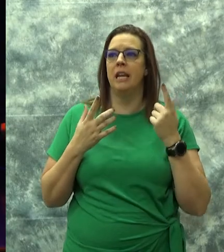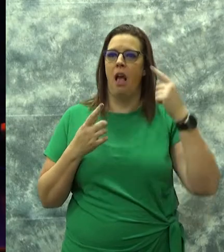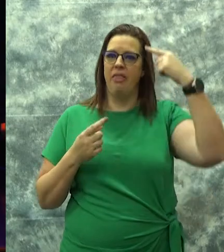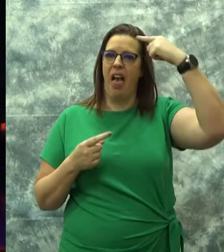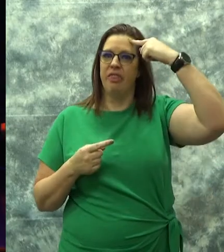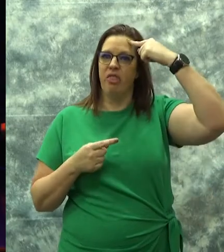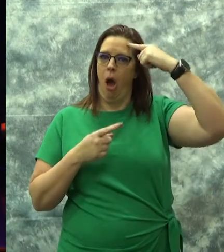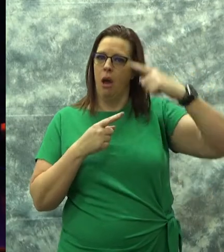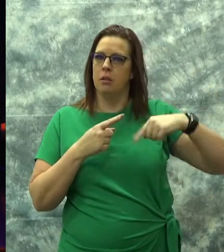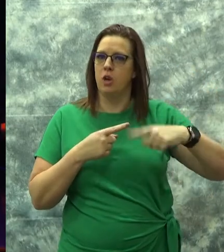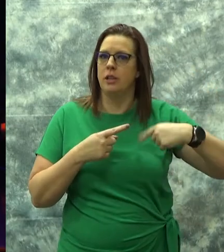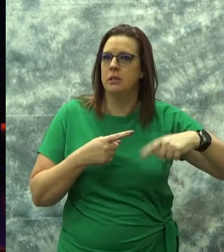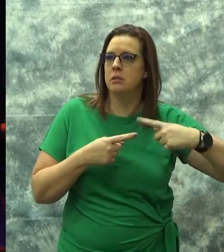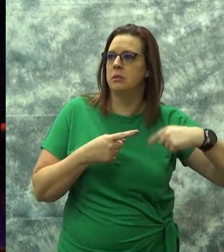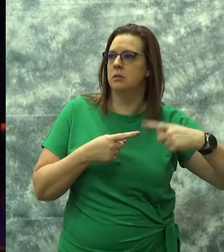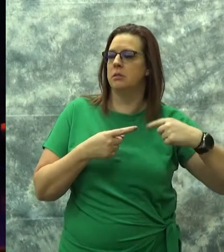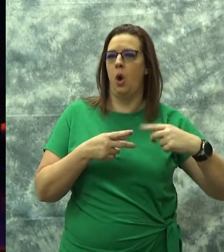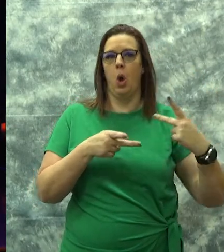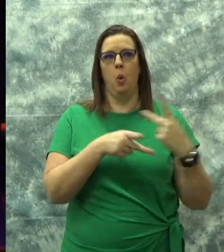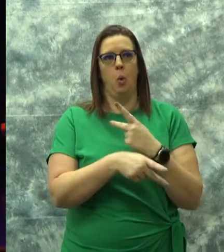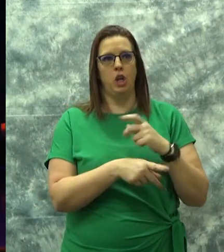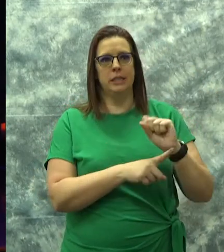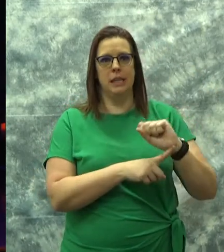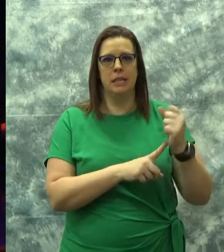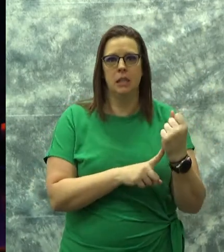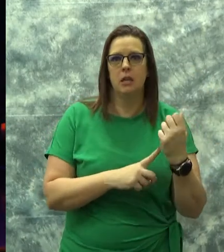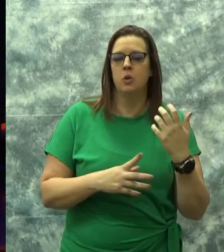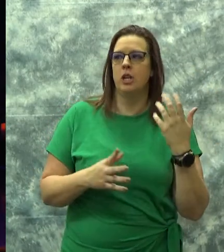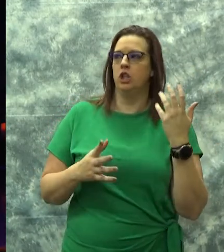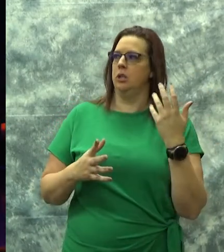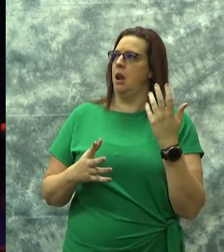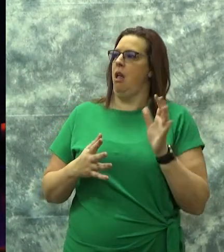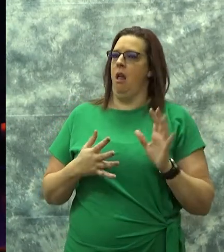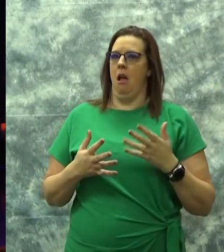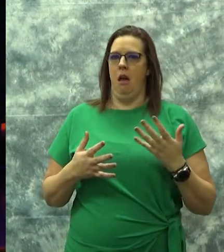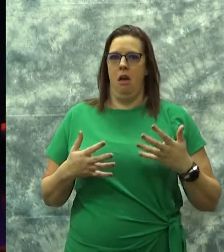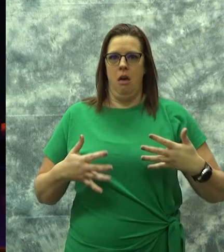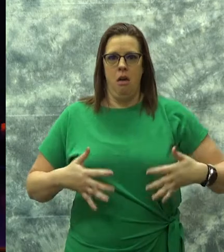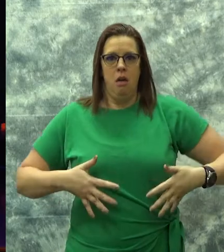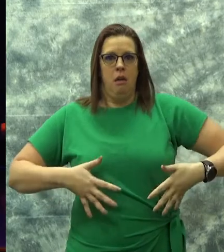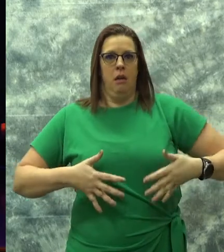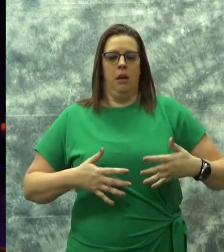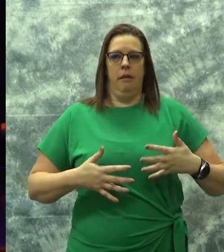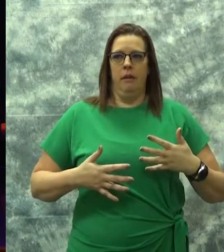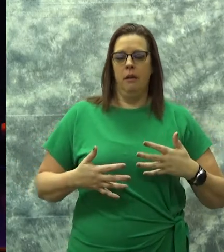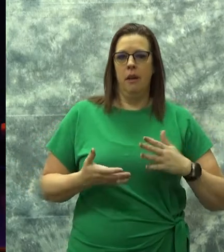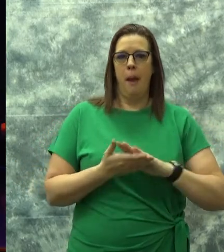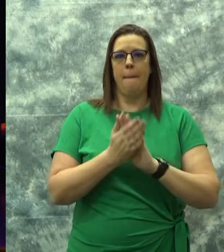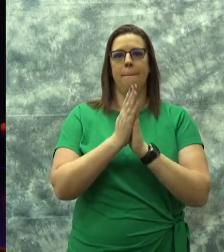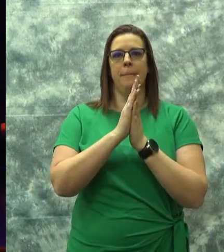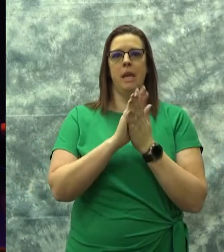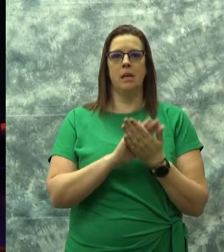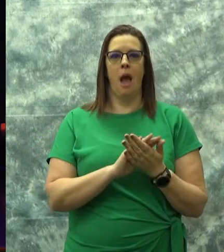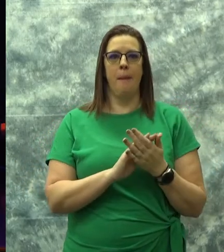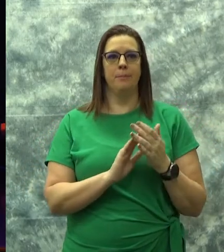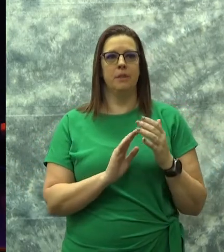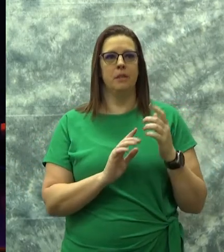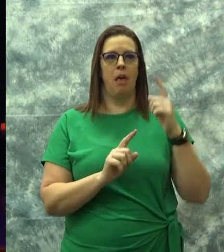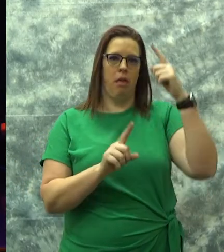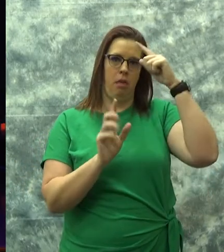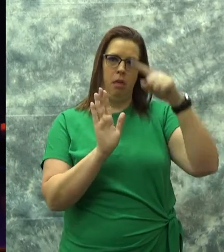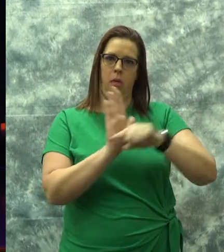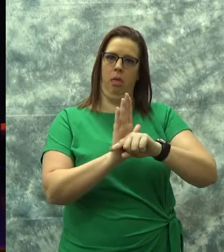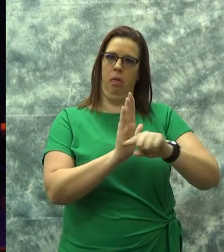a repetitive thought pattern of worst case scenario, which is also worriness. It becomes going